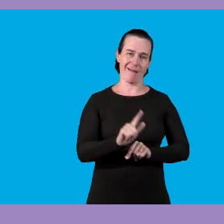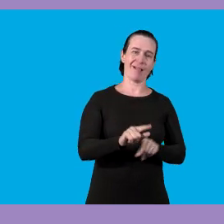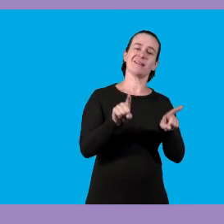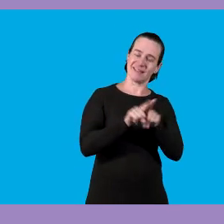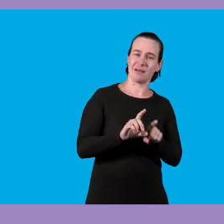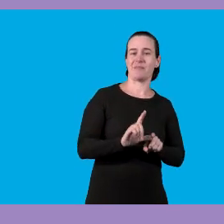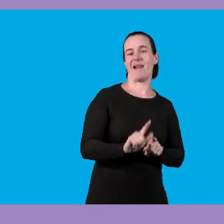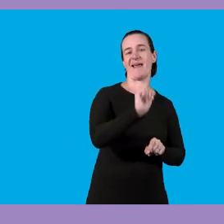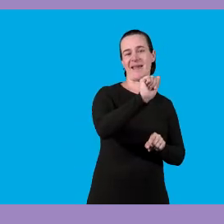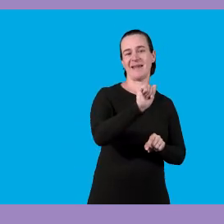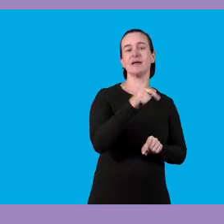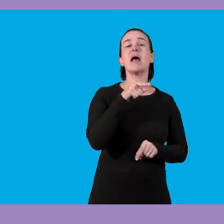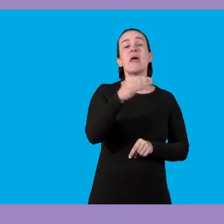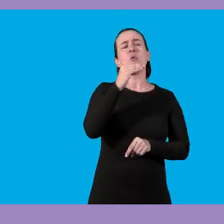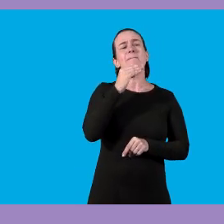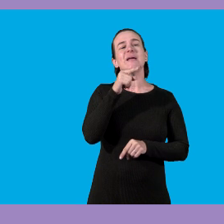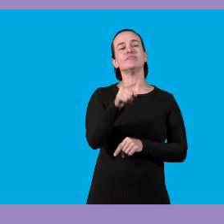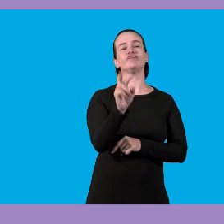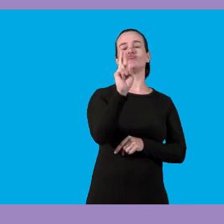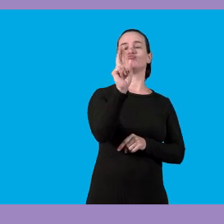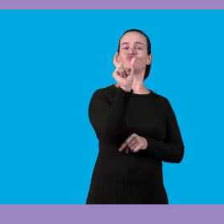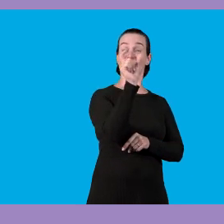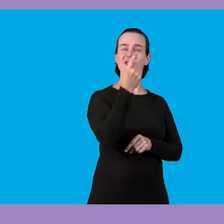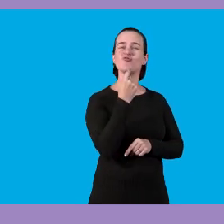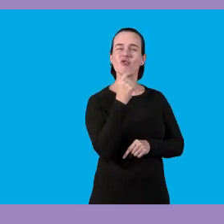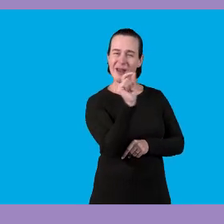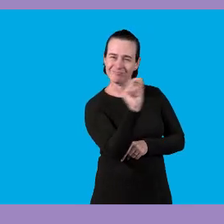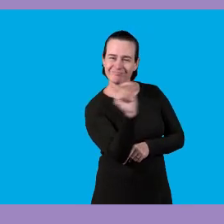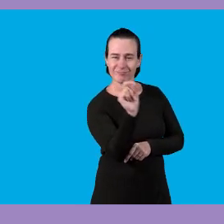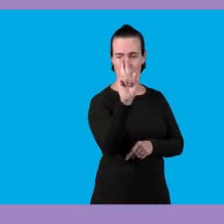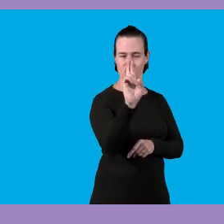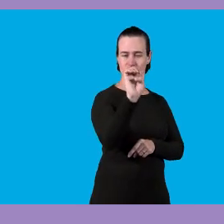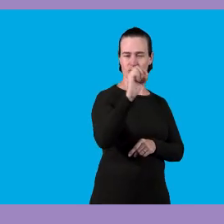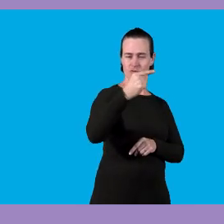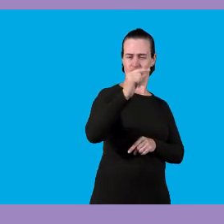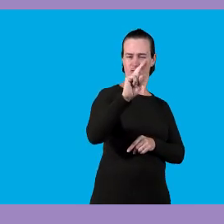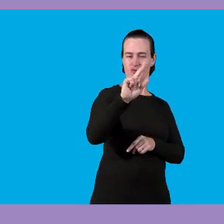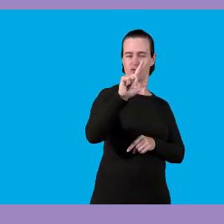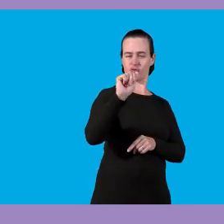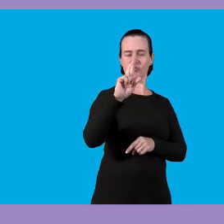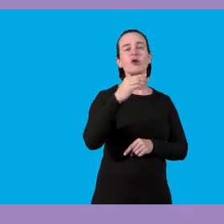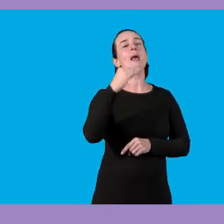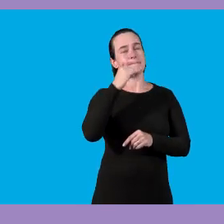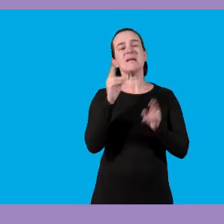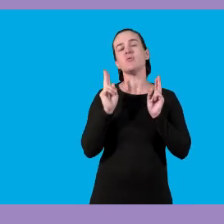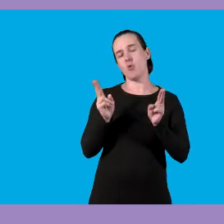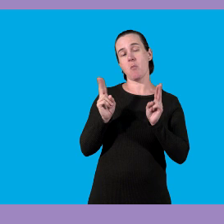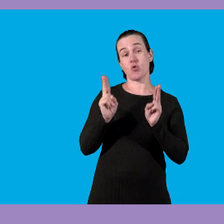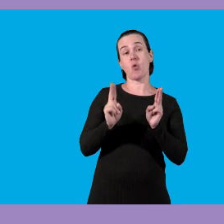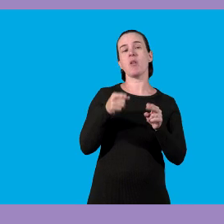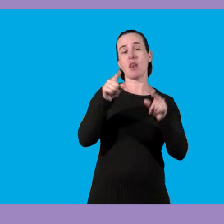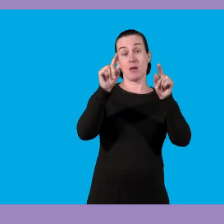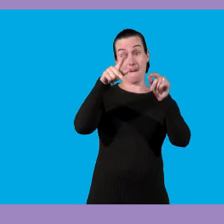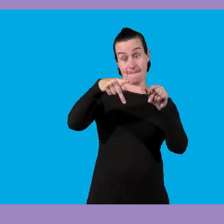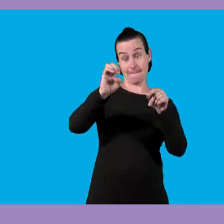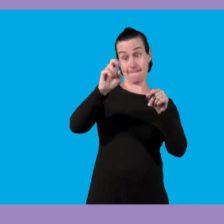AL. So that's what regular pentagons mean now. And the question was, are the 2 pentagons similar or not?